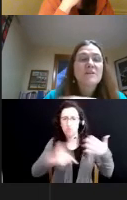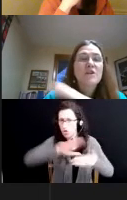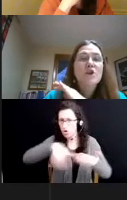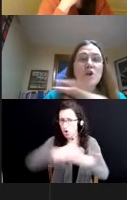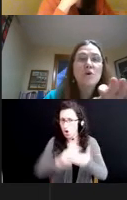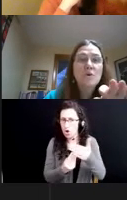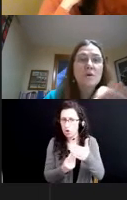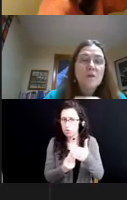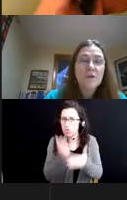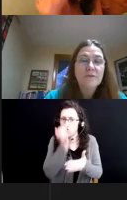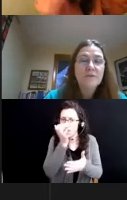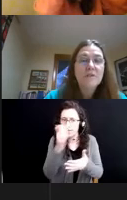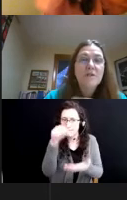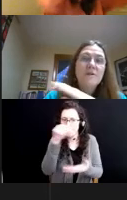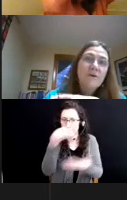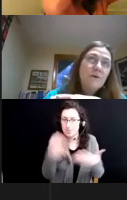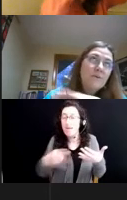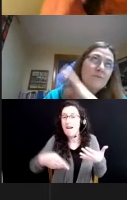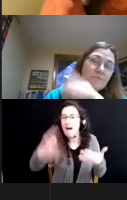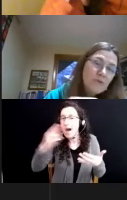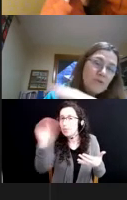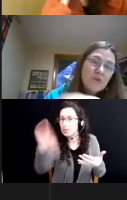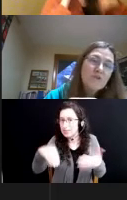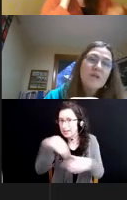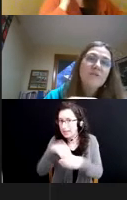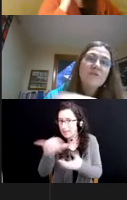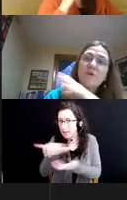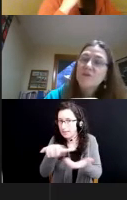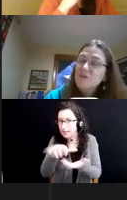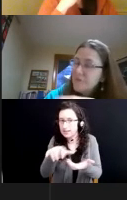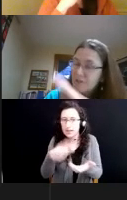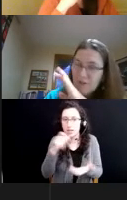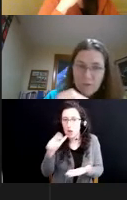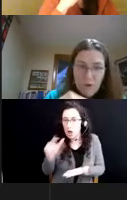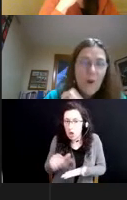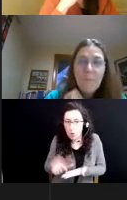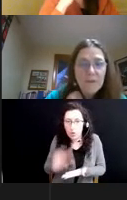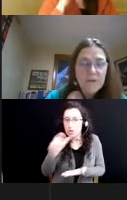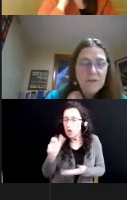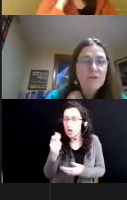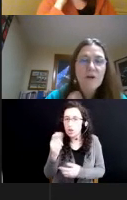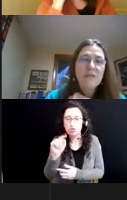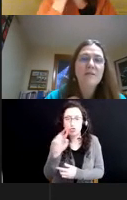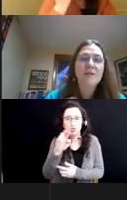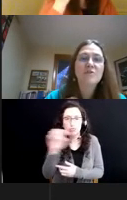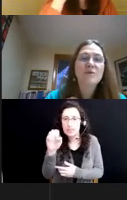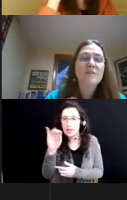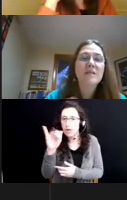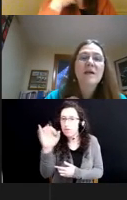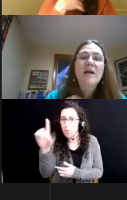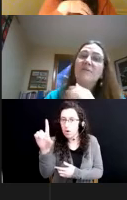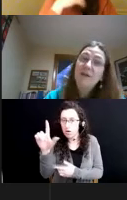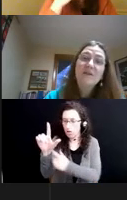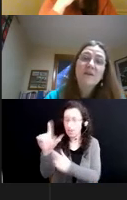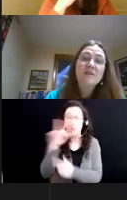mix. No clovers, no trefoils or any of those. The horses, once they're grown up, do not need the extra